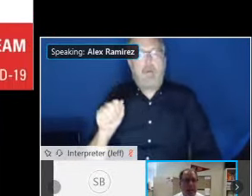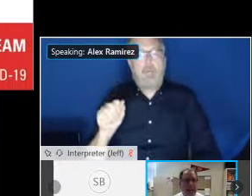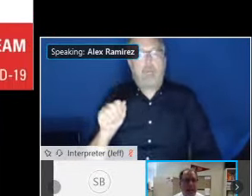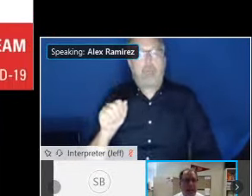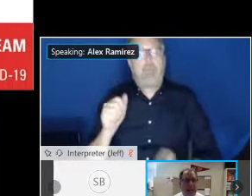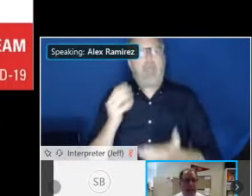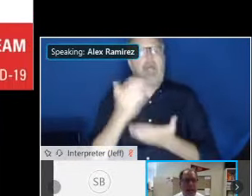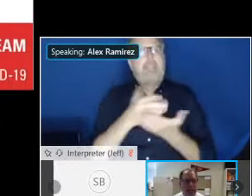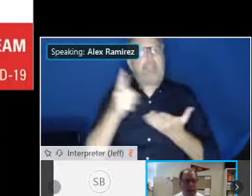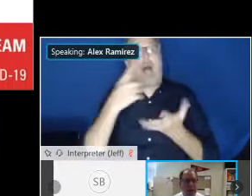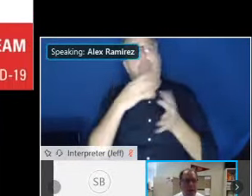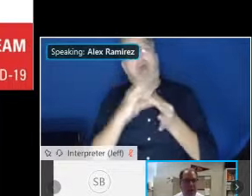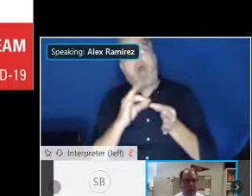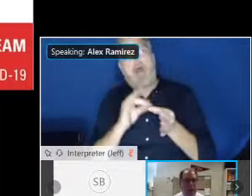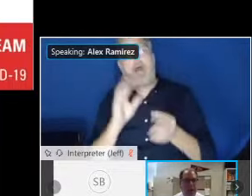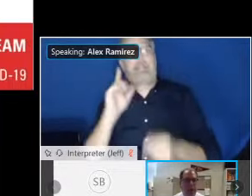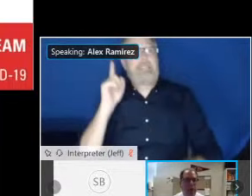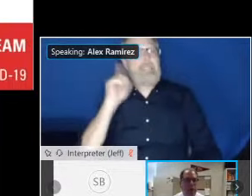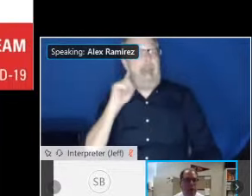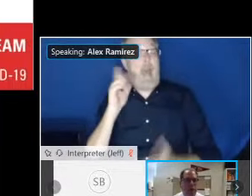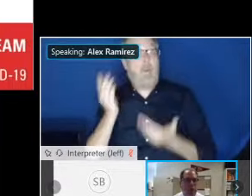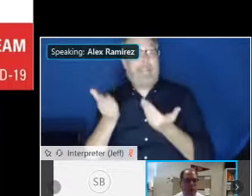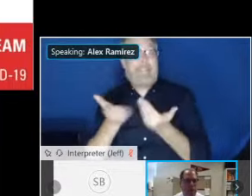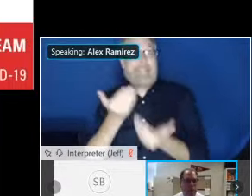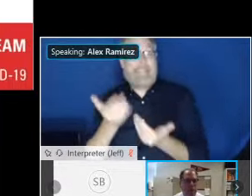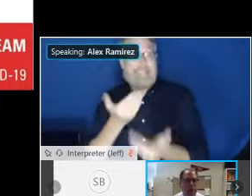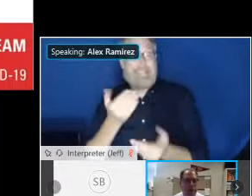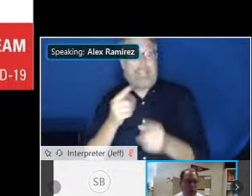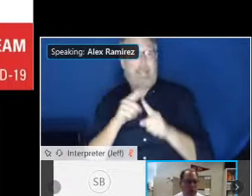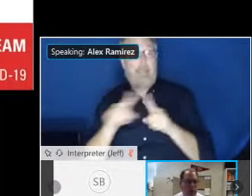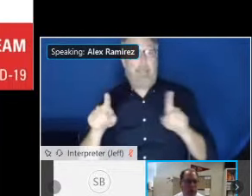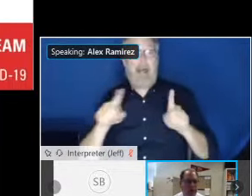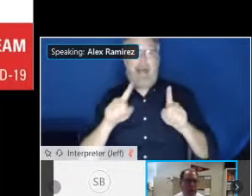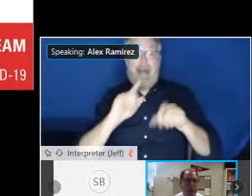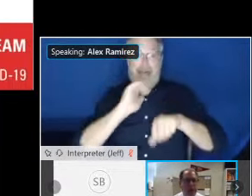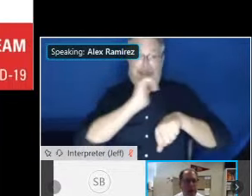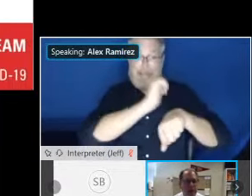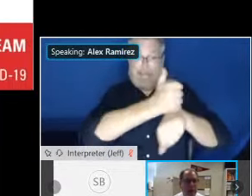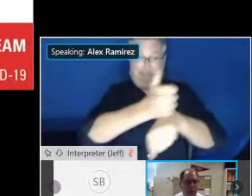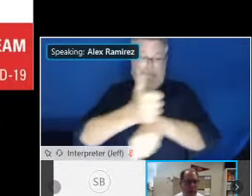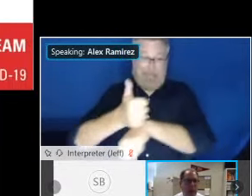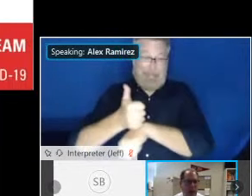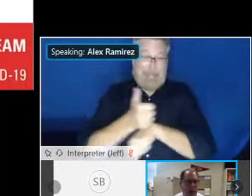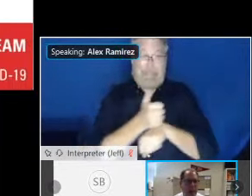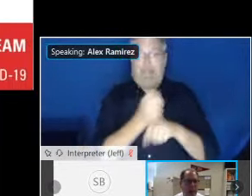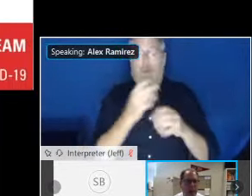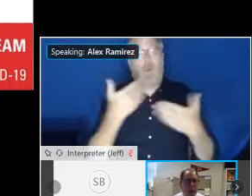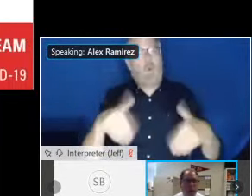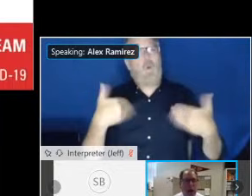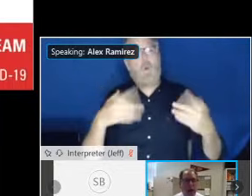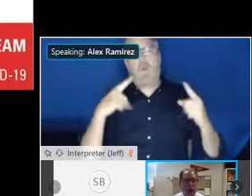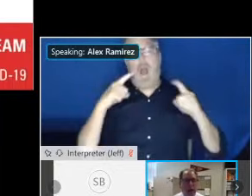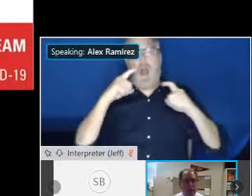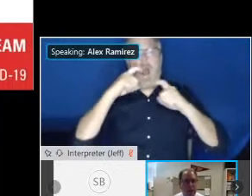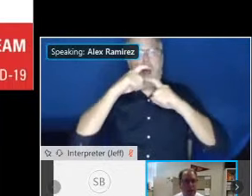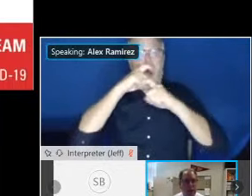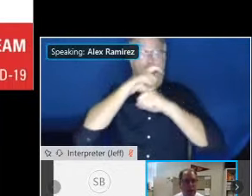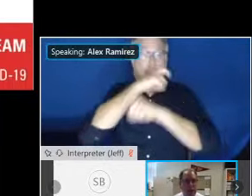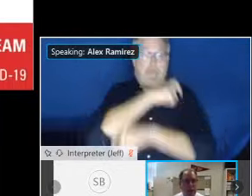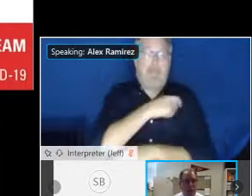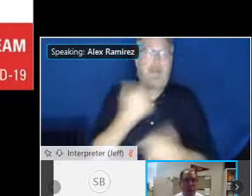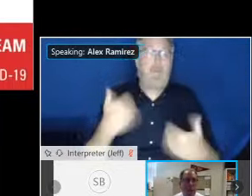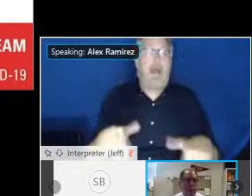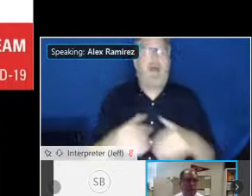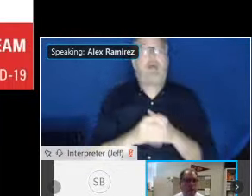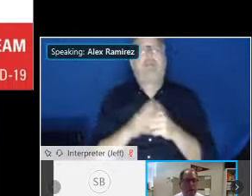about sound easy in a lab setting, but once you try to implement the logistics, become very complicated. So in our